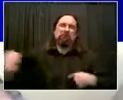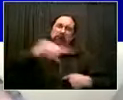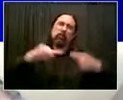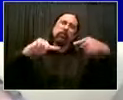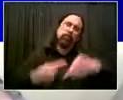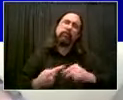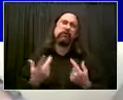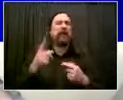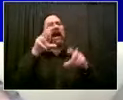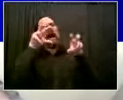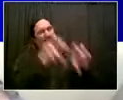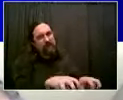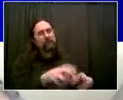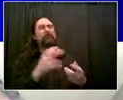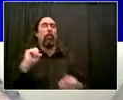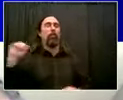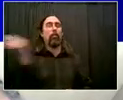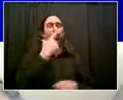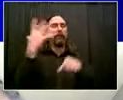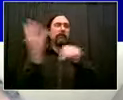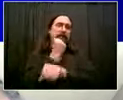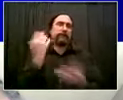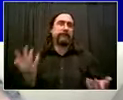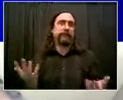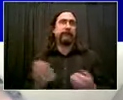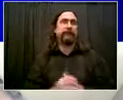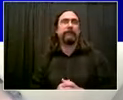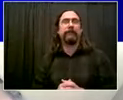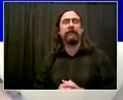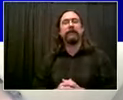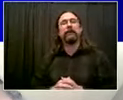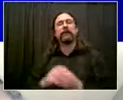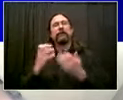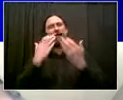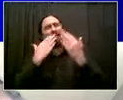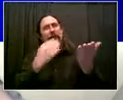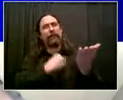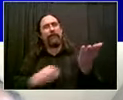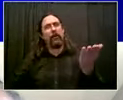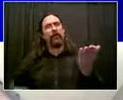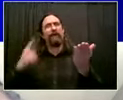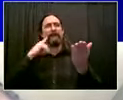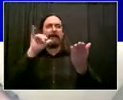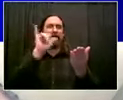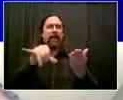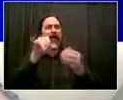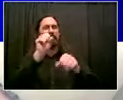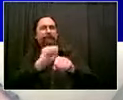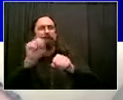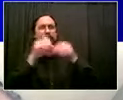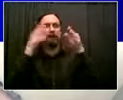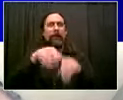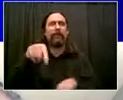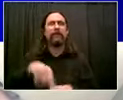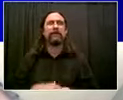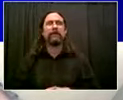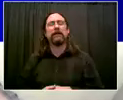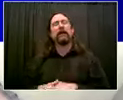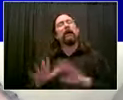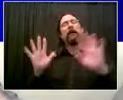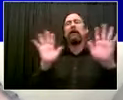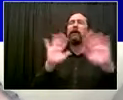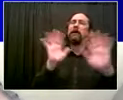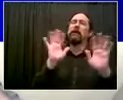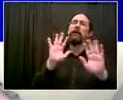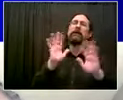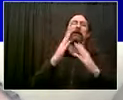Thank you so much, Assemblymember. With your help, it can be done and it will make such a difference. And thank you. We talked about what it